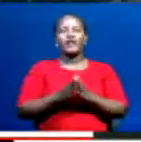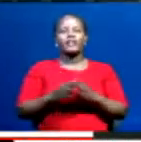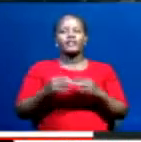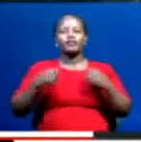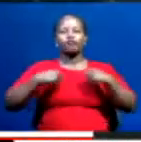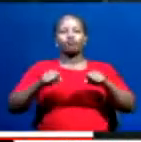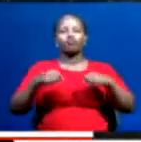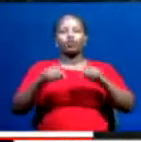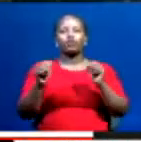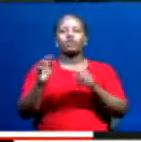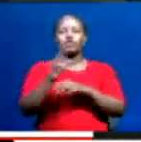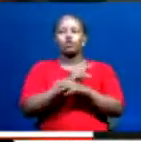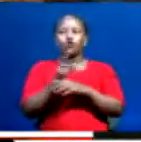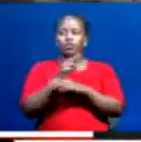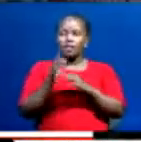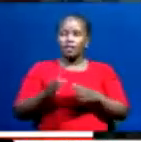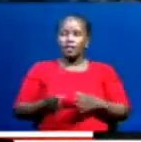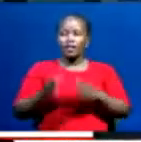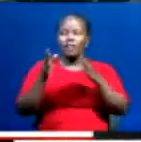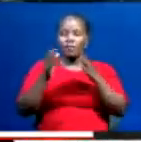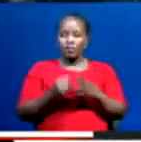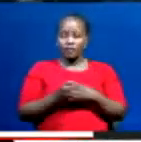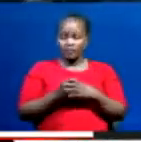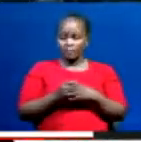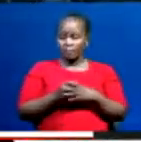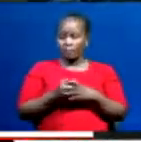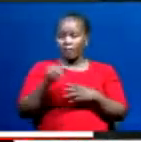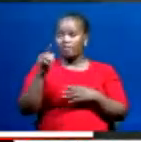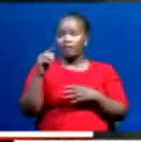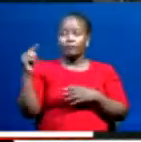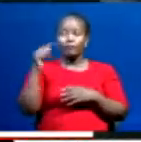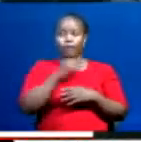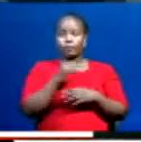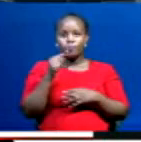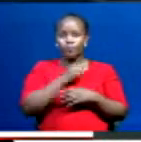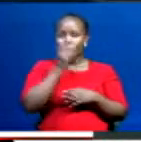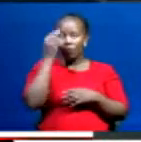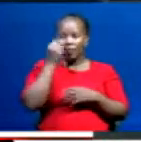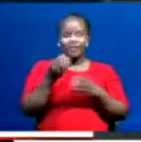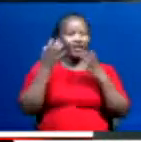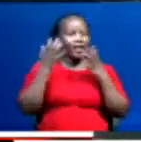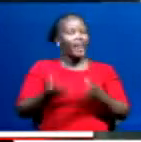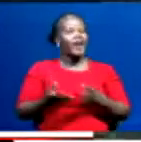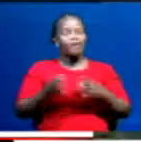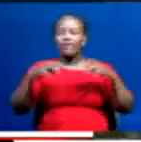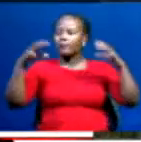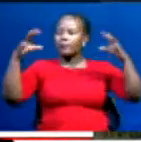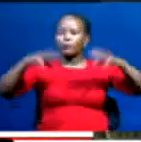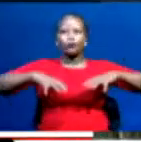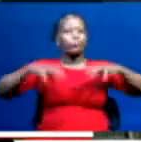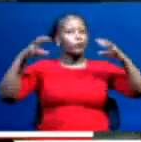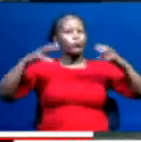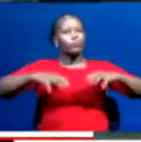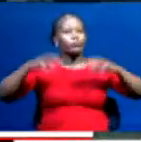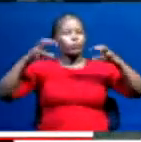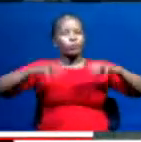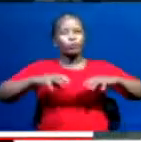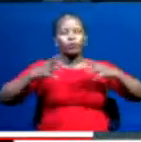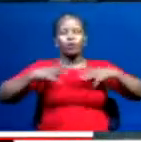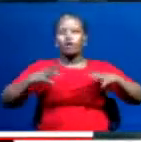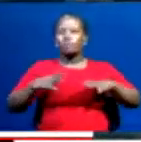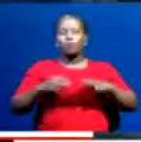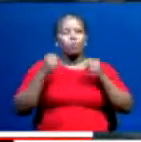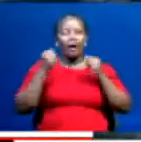road. This has been worsened by the heavy downpour, making it hard for pedestrians to cross the road due to